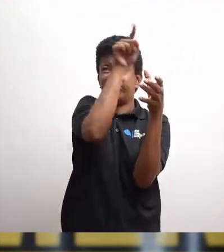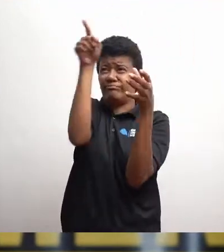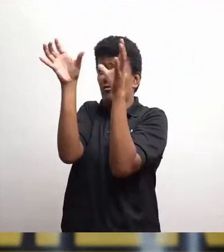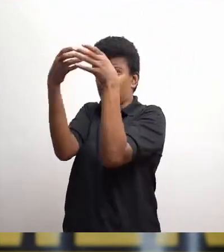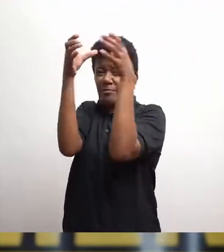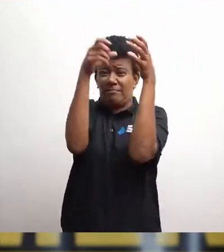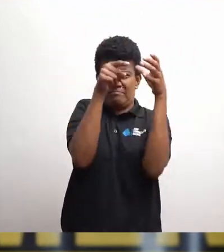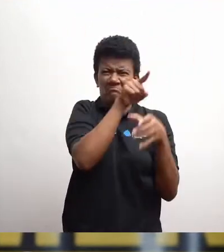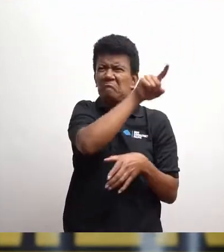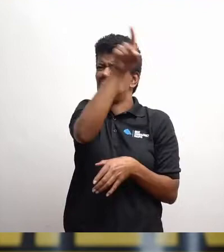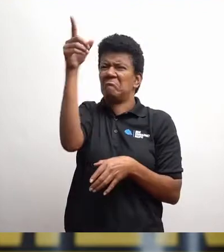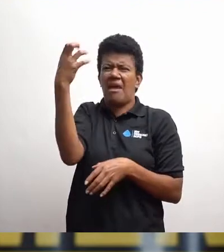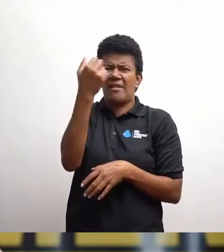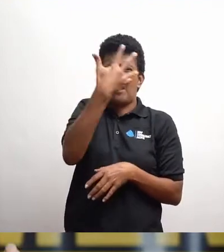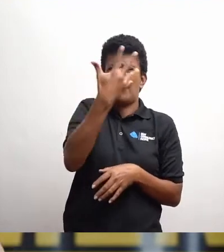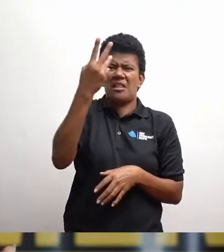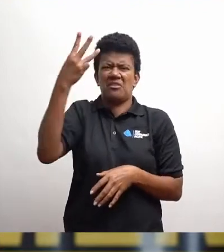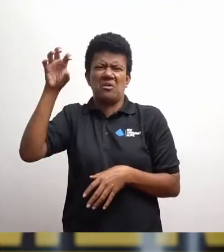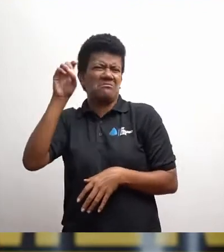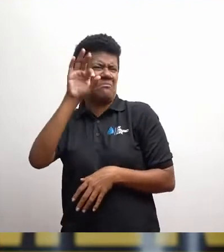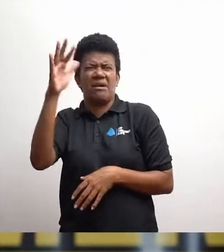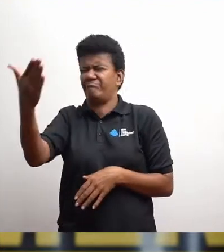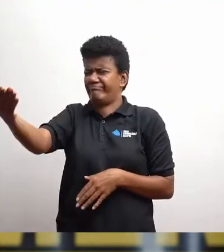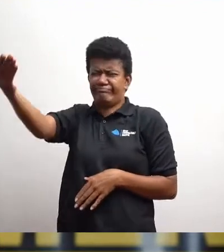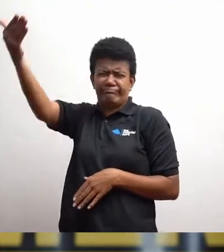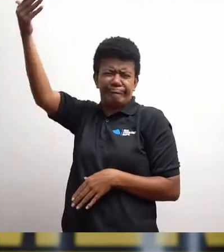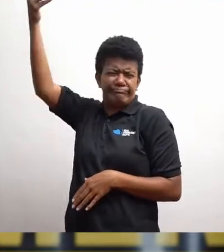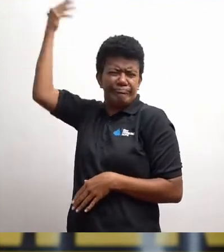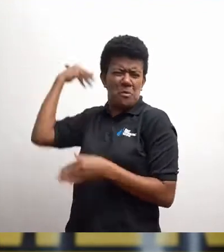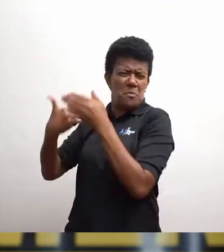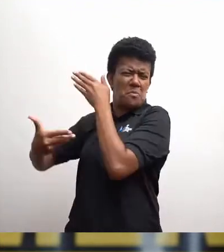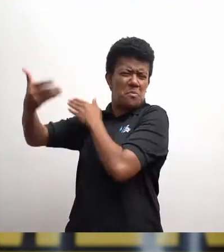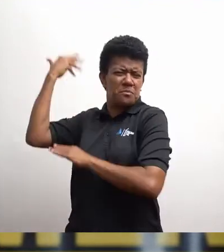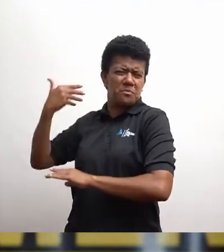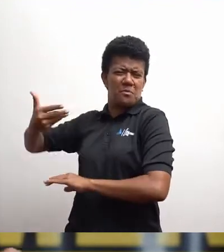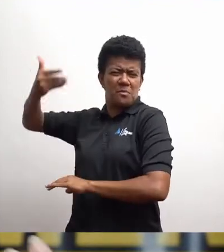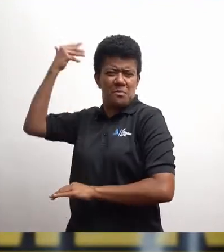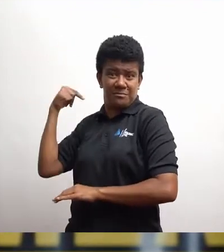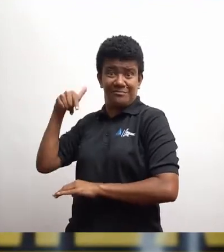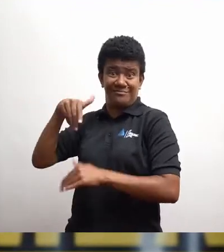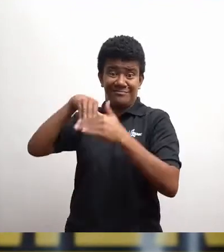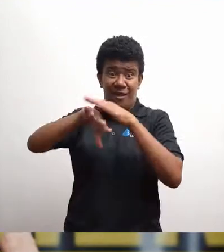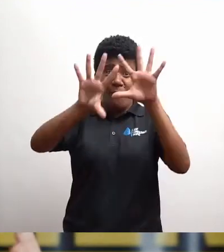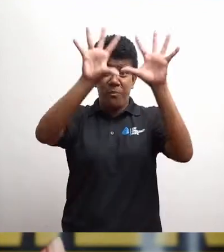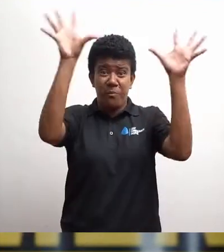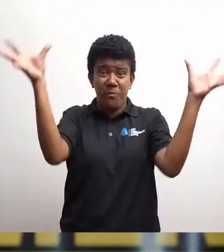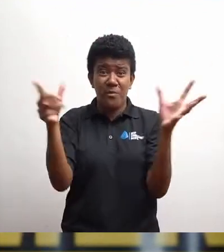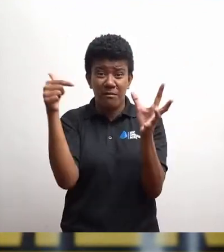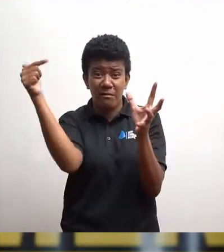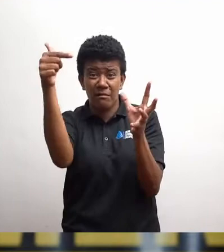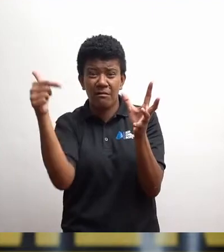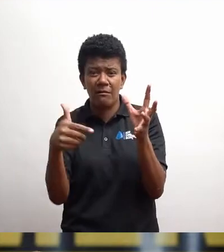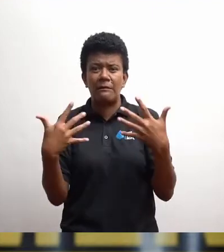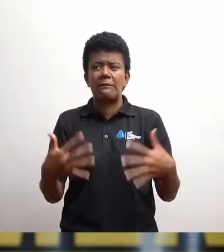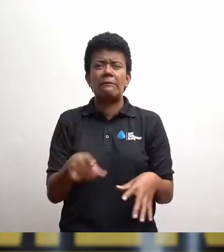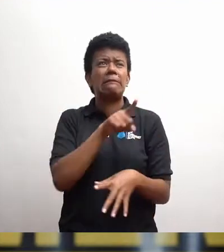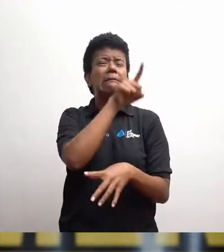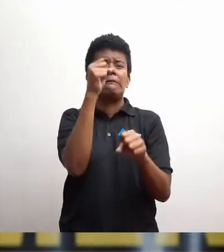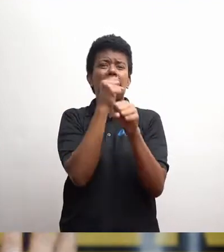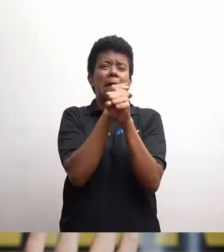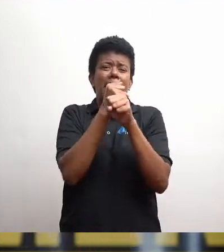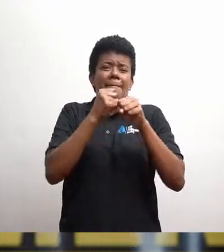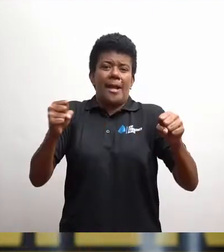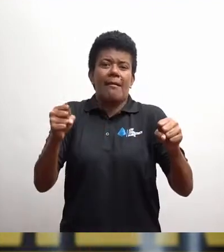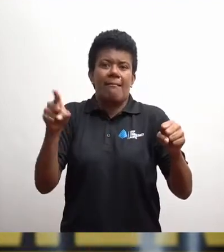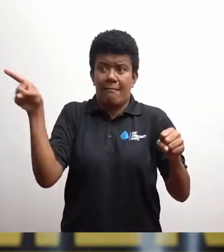in the 1940s, that then the world agreed, and it was the world powers, but all